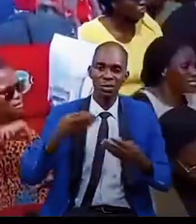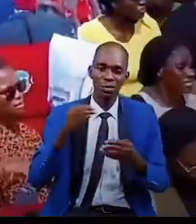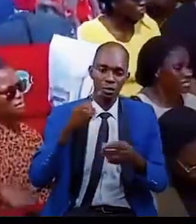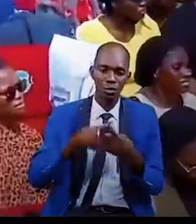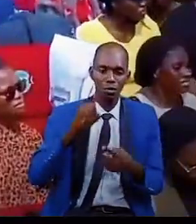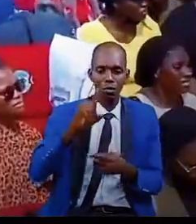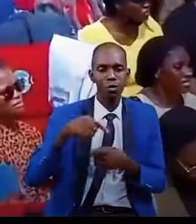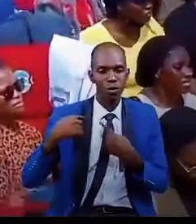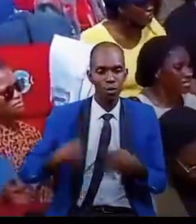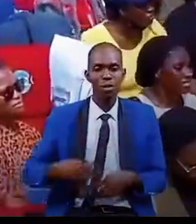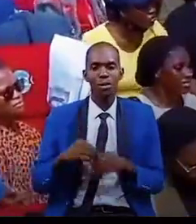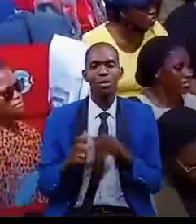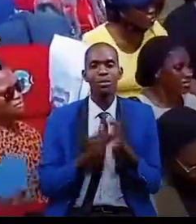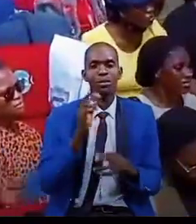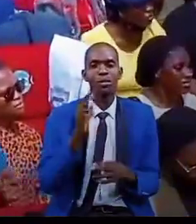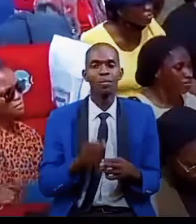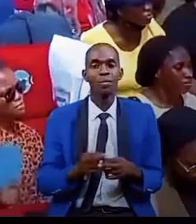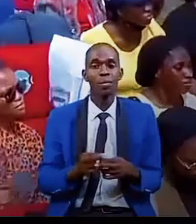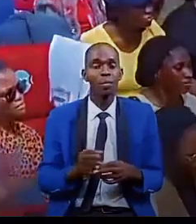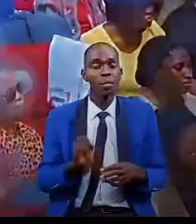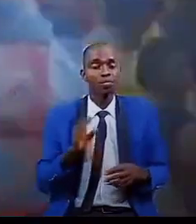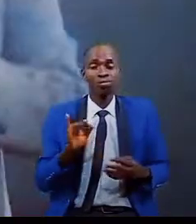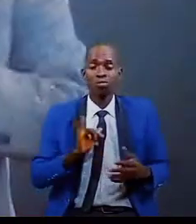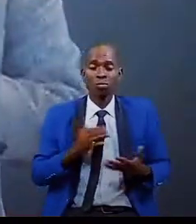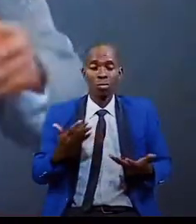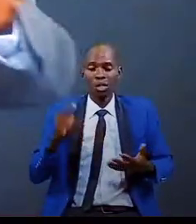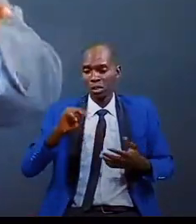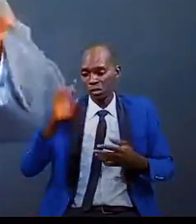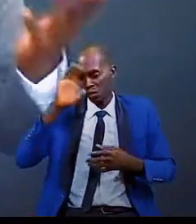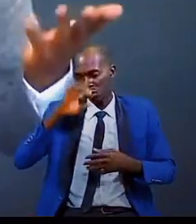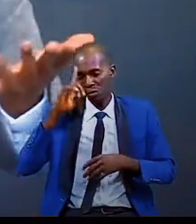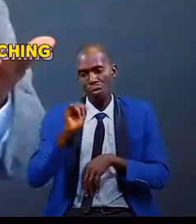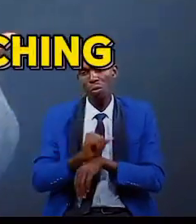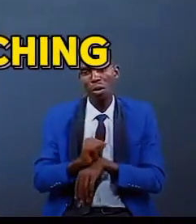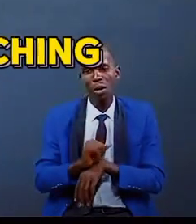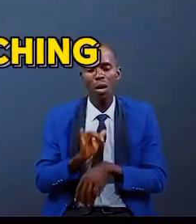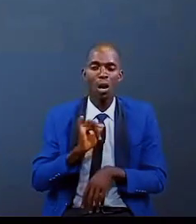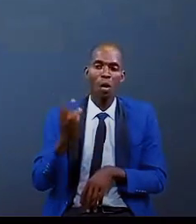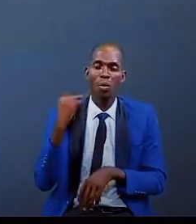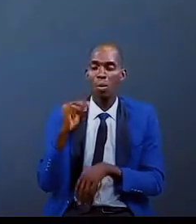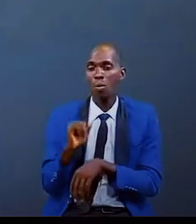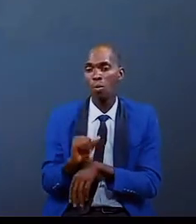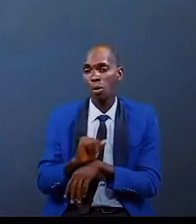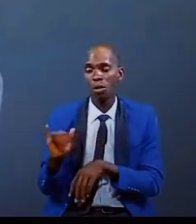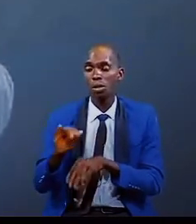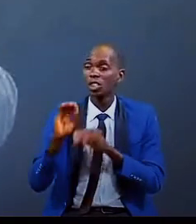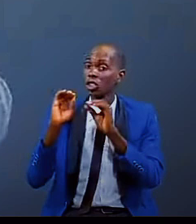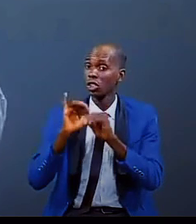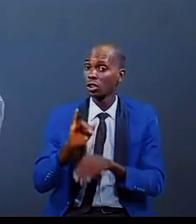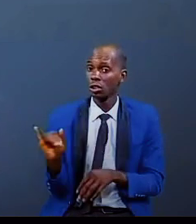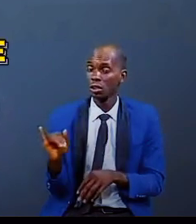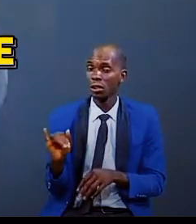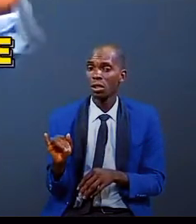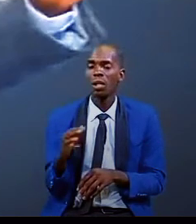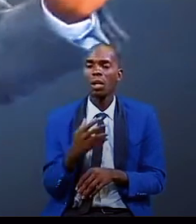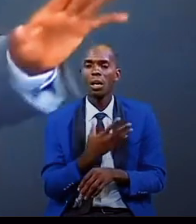And so I had to look for work. I was working and I was teaching. And we will finish